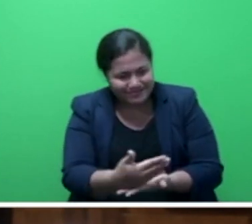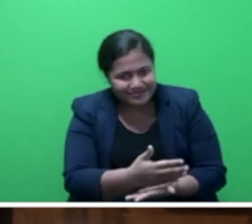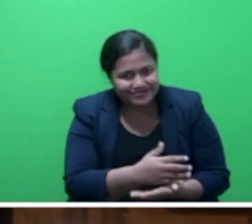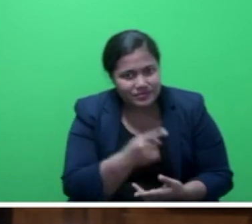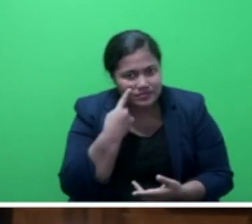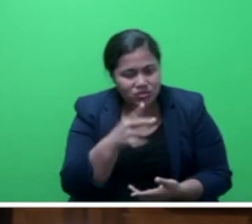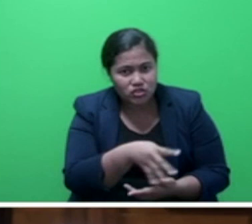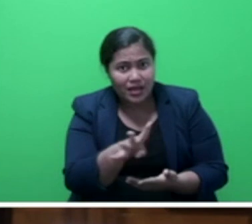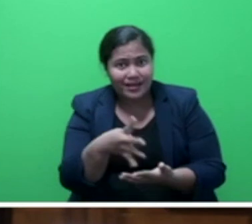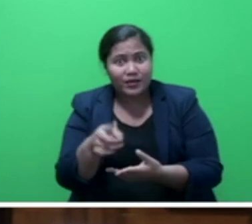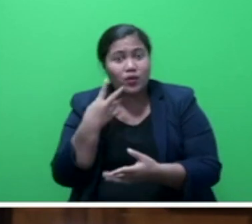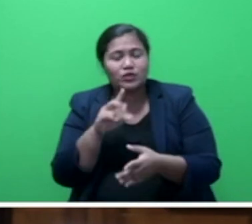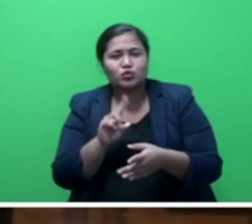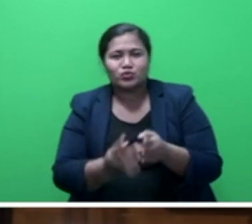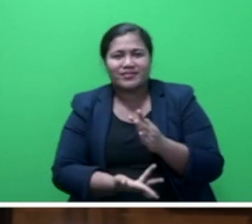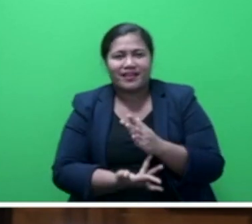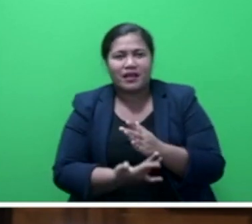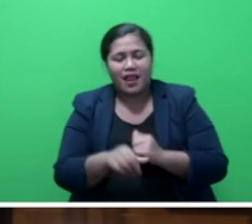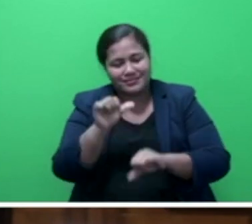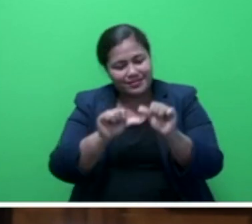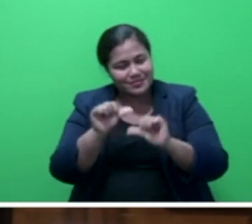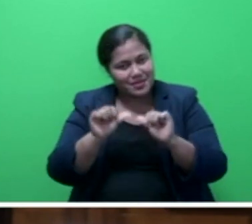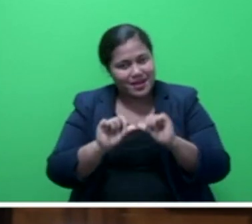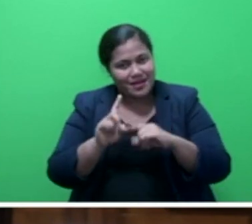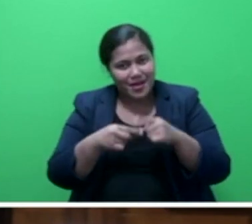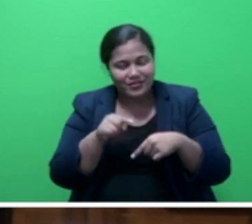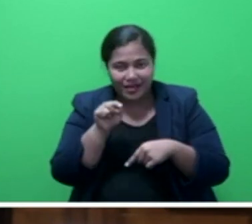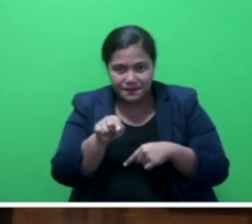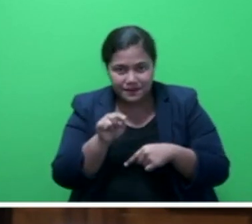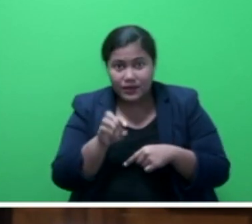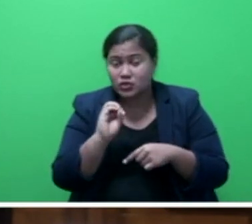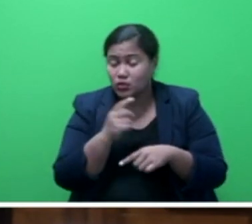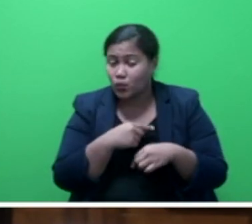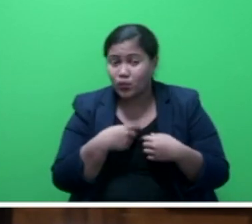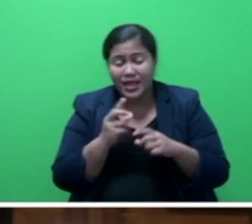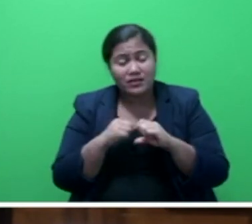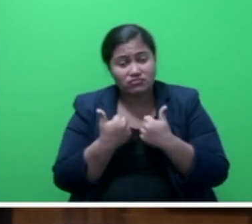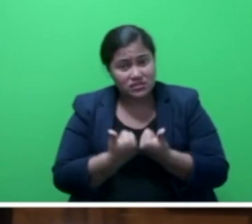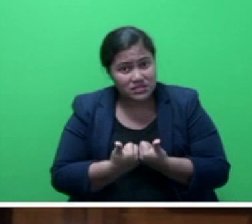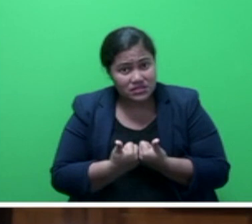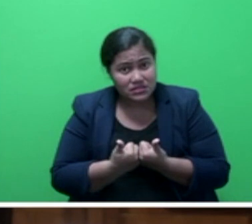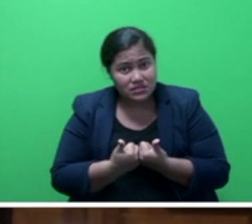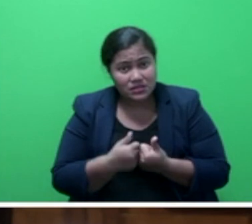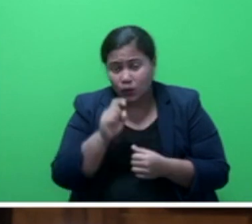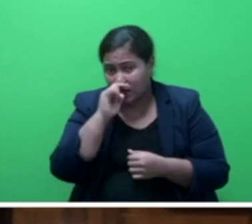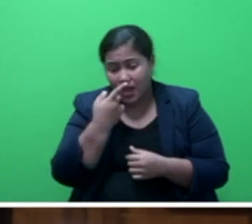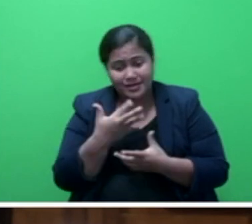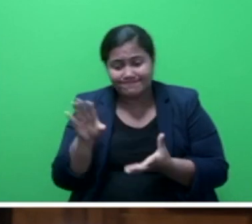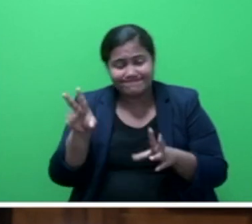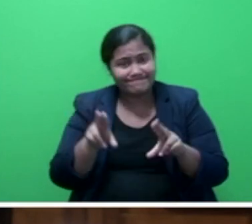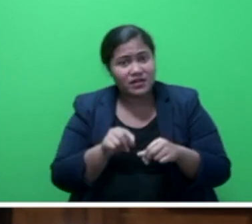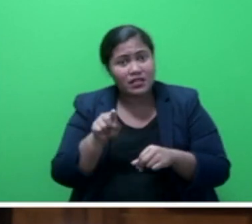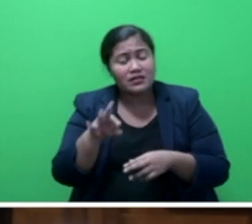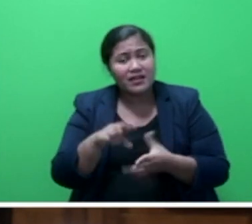widened when you do the technical assessments. So we had agreed that that cannot, we won't draw down those funds, and that's the reason,